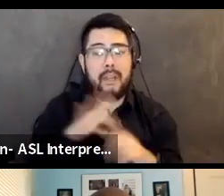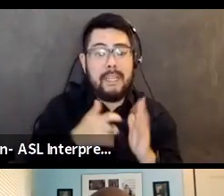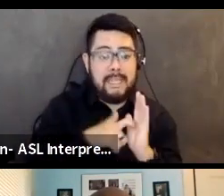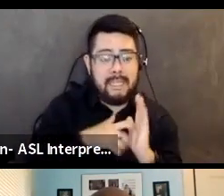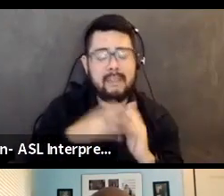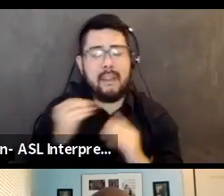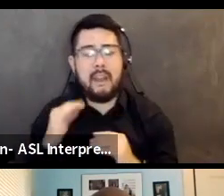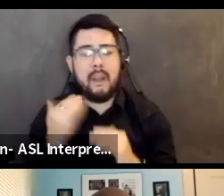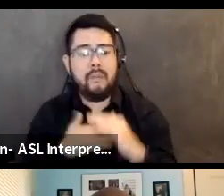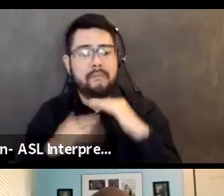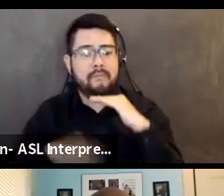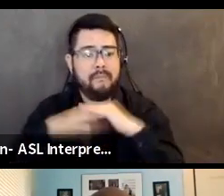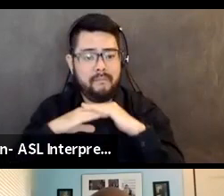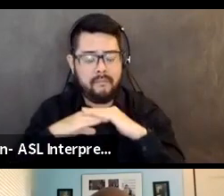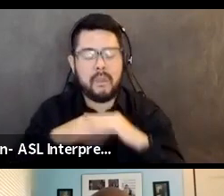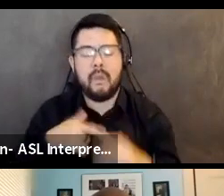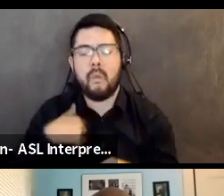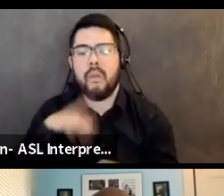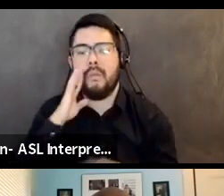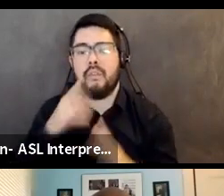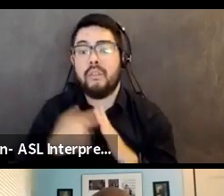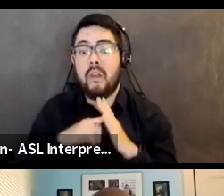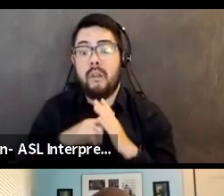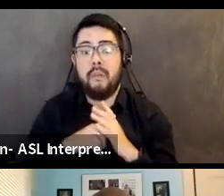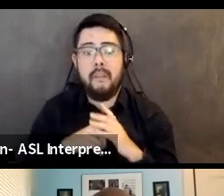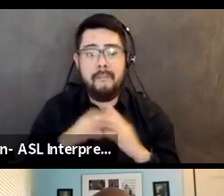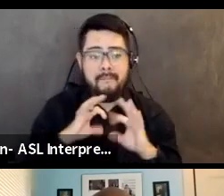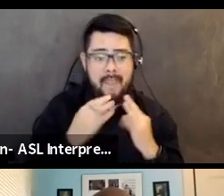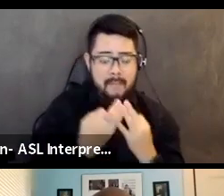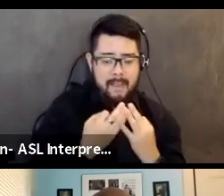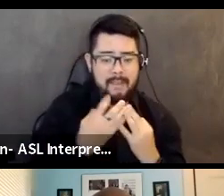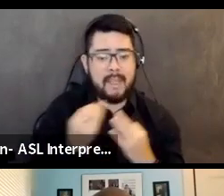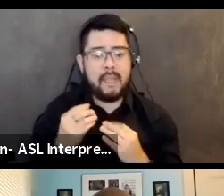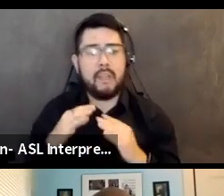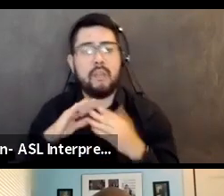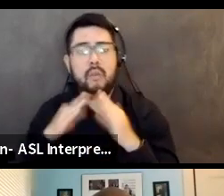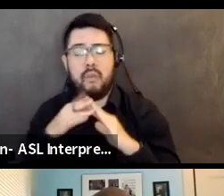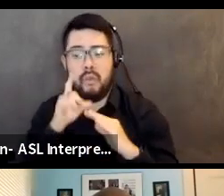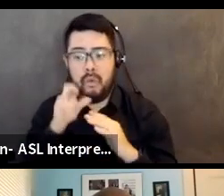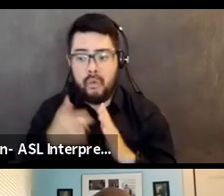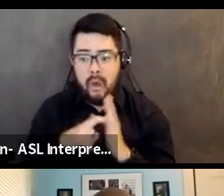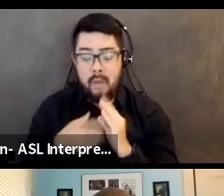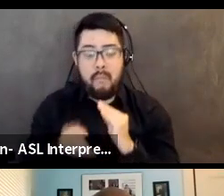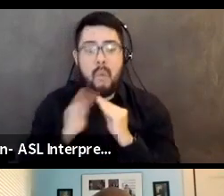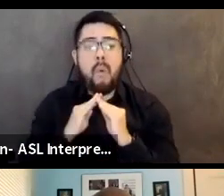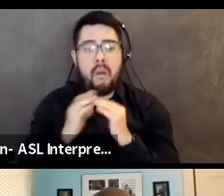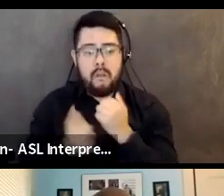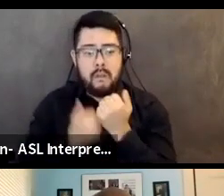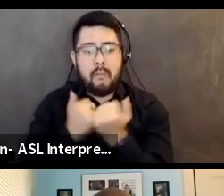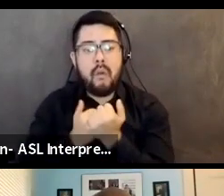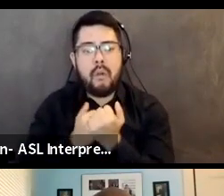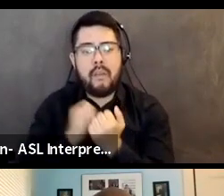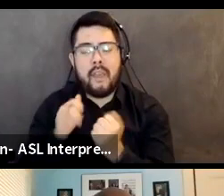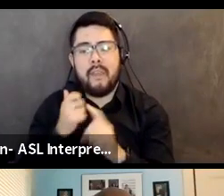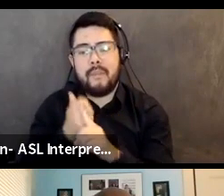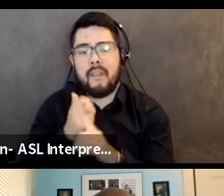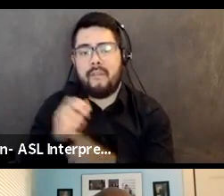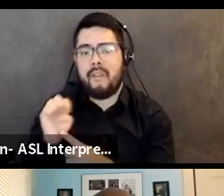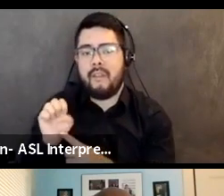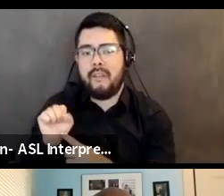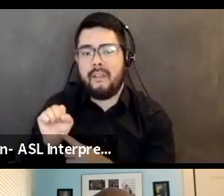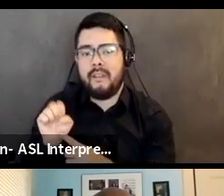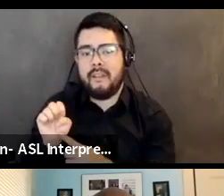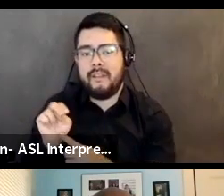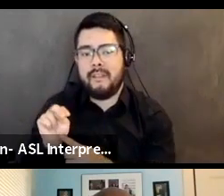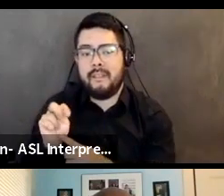um we we're gonna start with the families in targeted communities who need additional support um that are essential workers who you